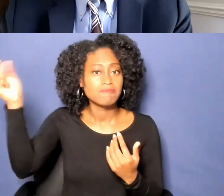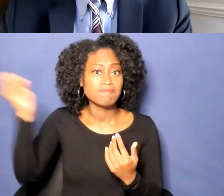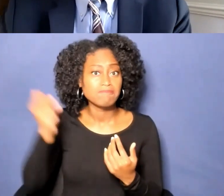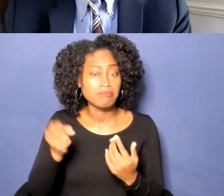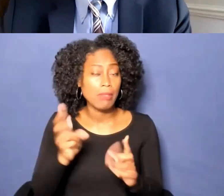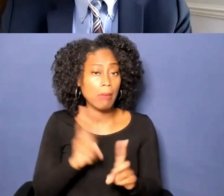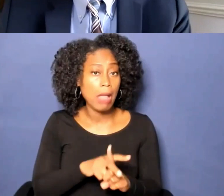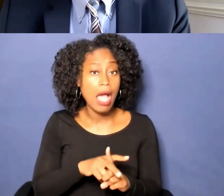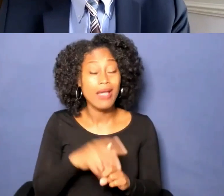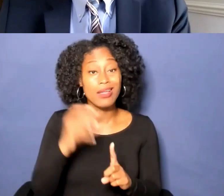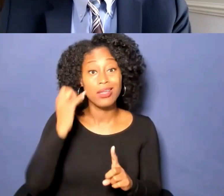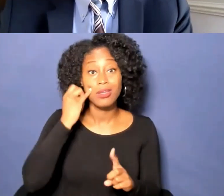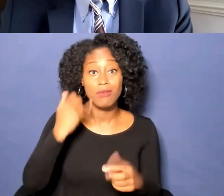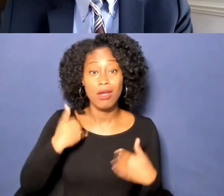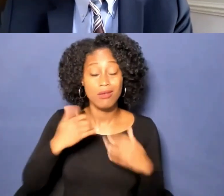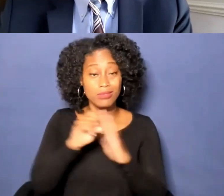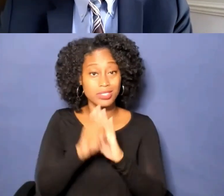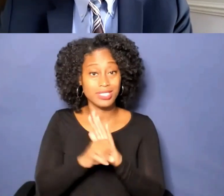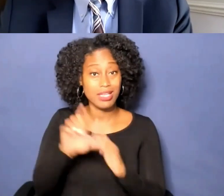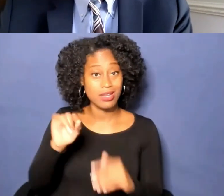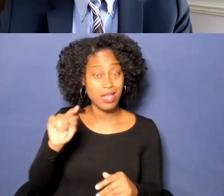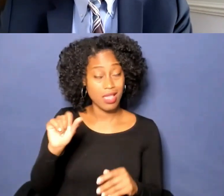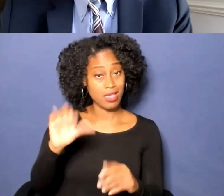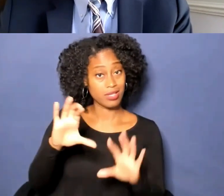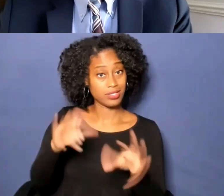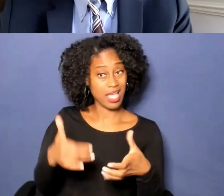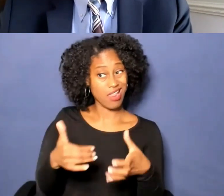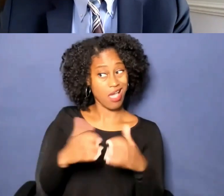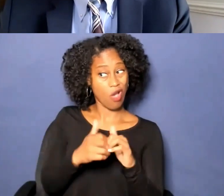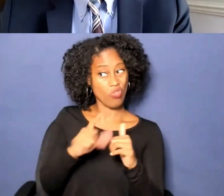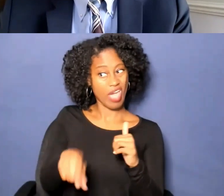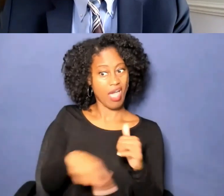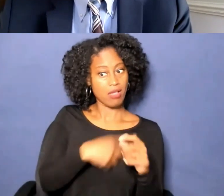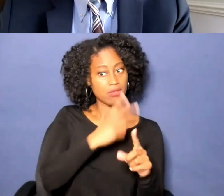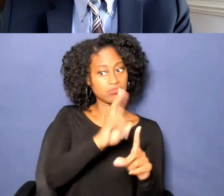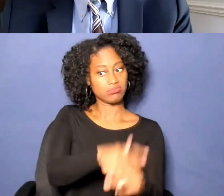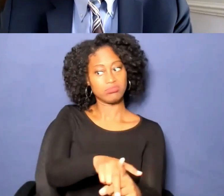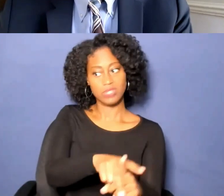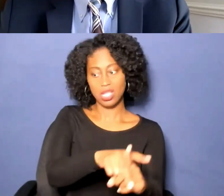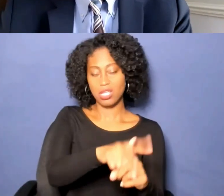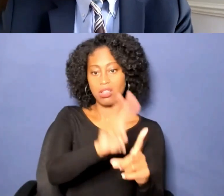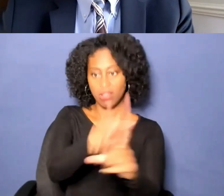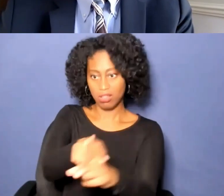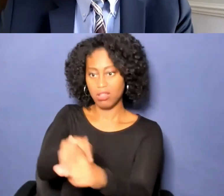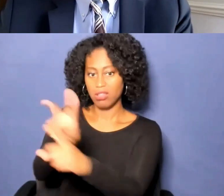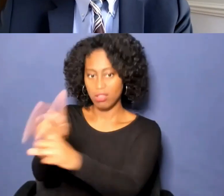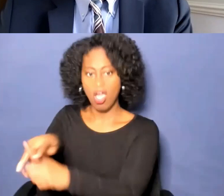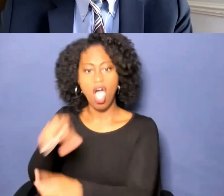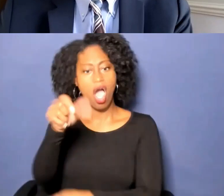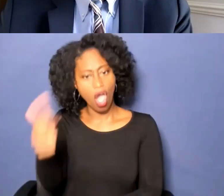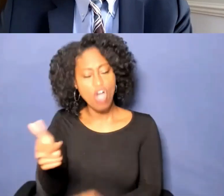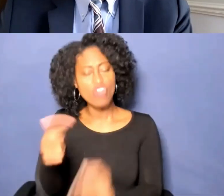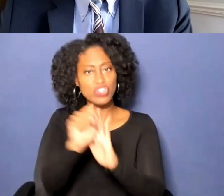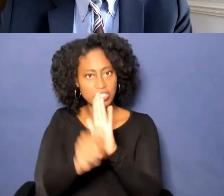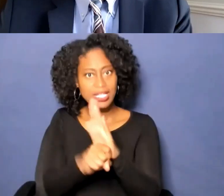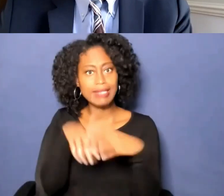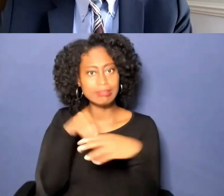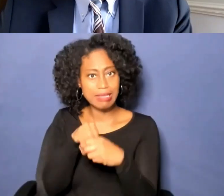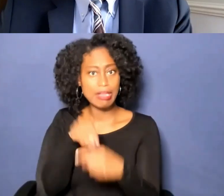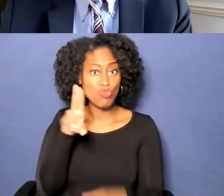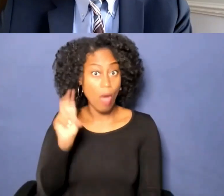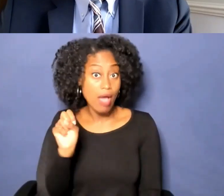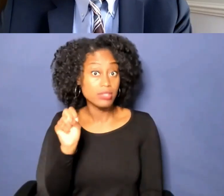data set, how well that would generalize to other states in the union. So I think